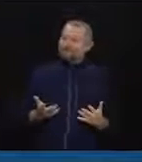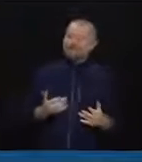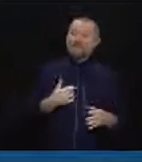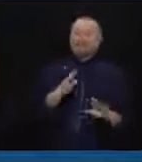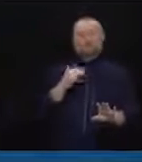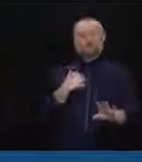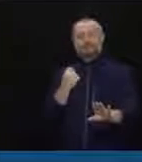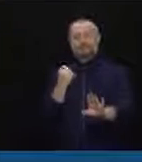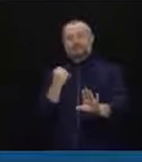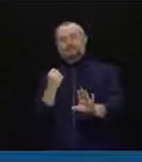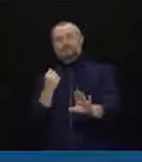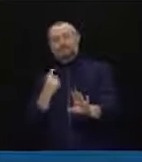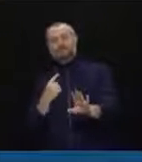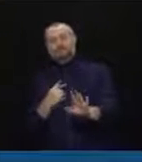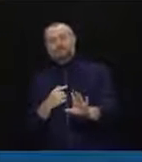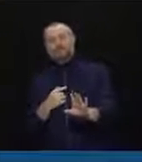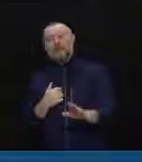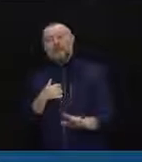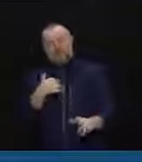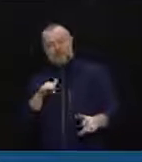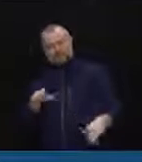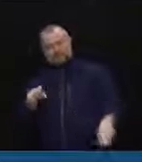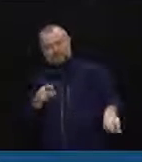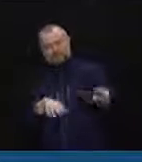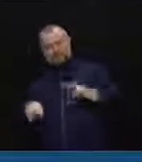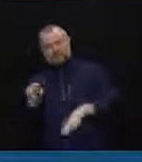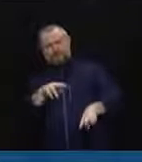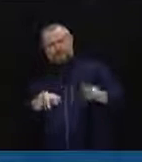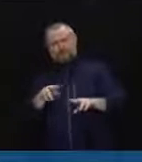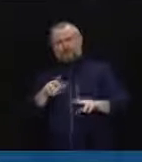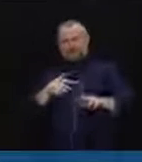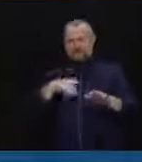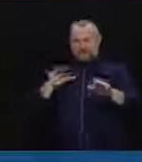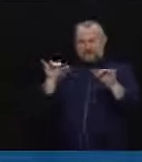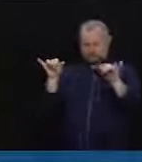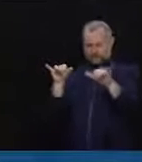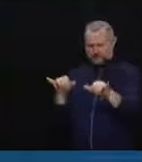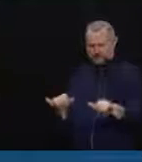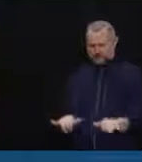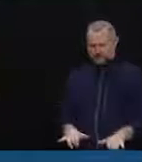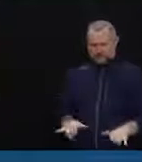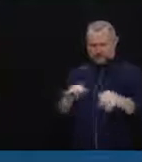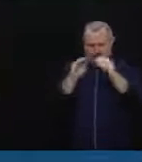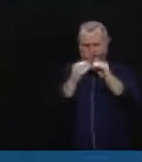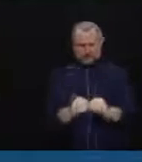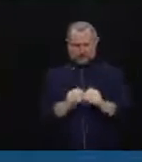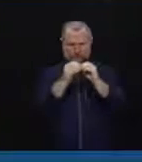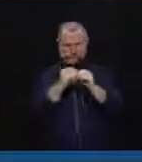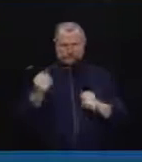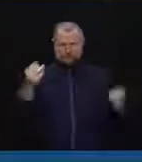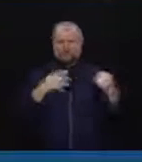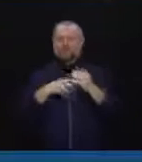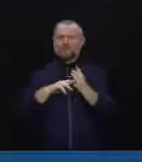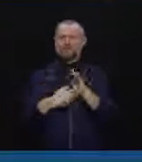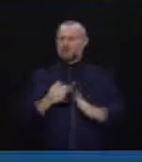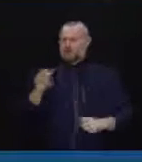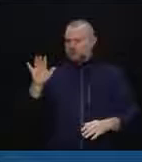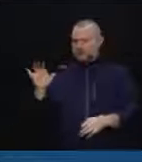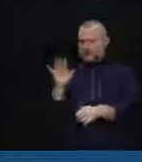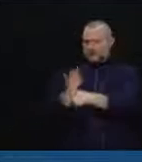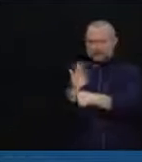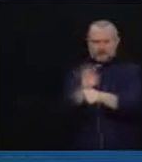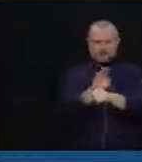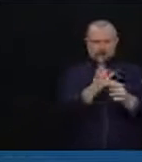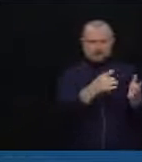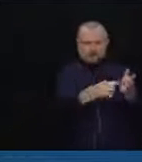based on all these metrics is correct to lift it for the requirement for businesses, but also there are vulnerabilities that we need